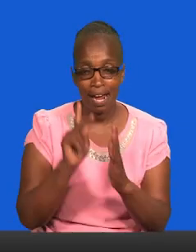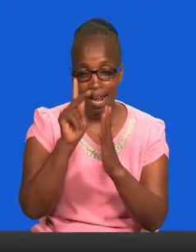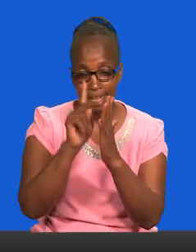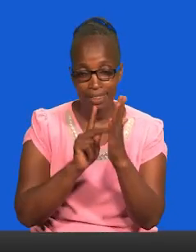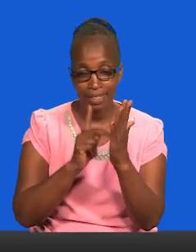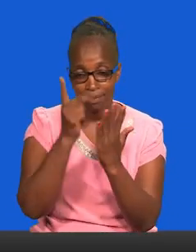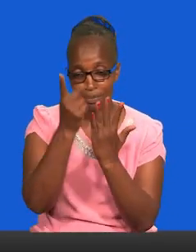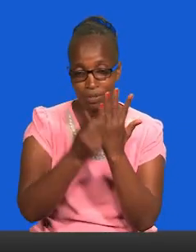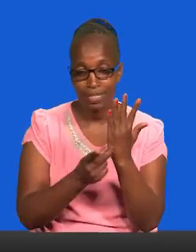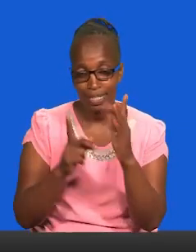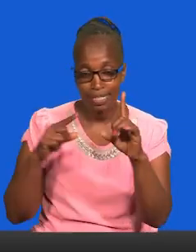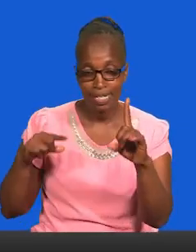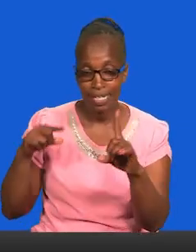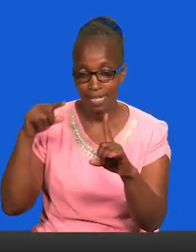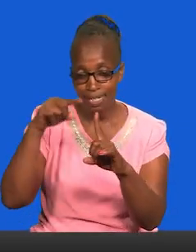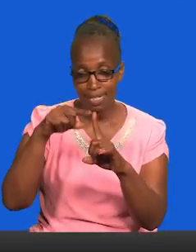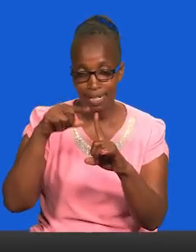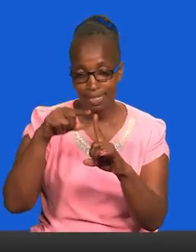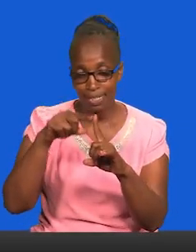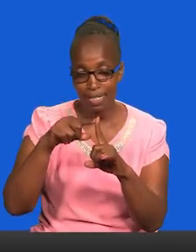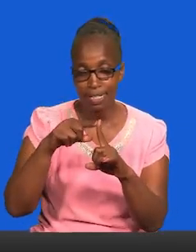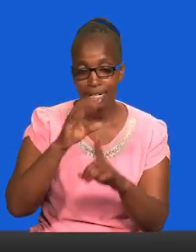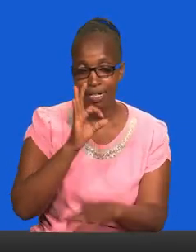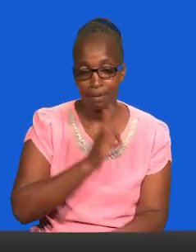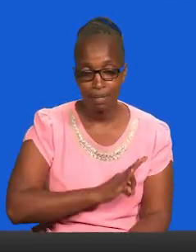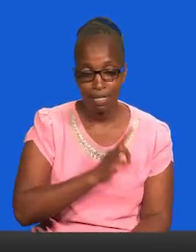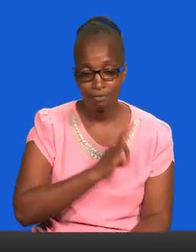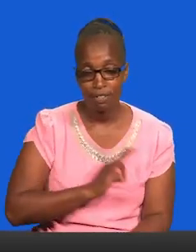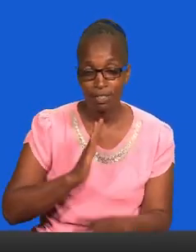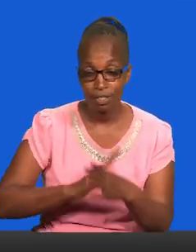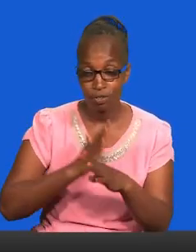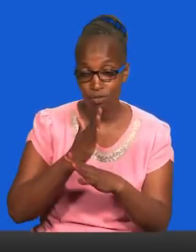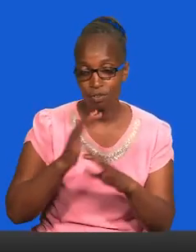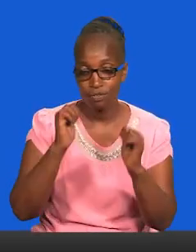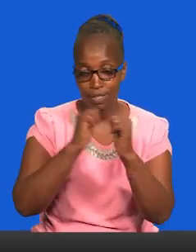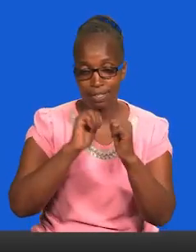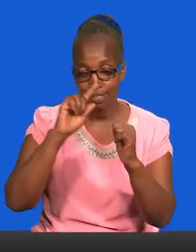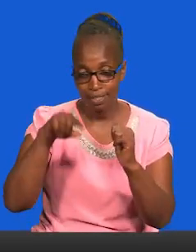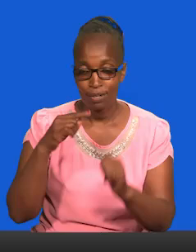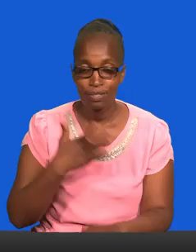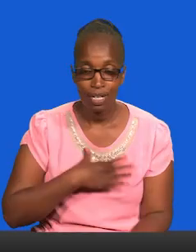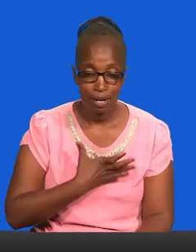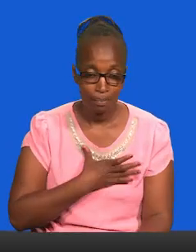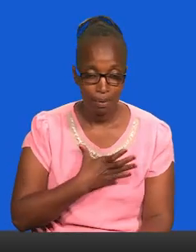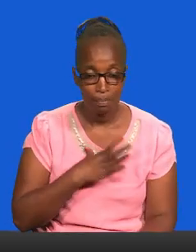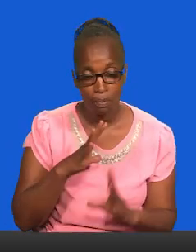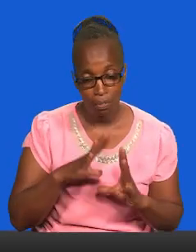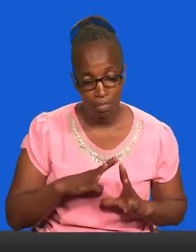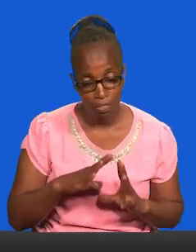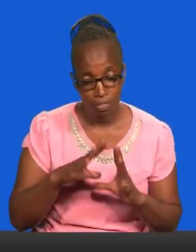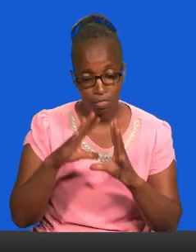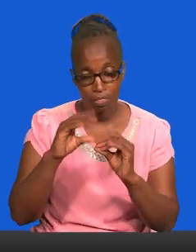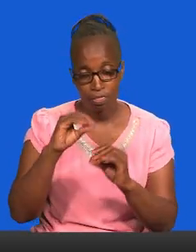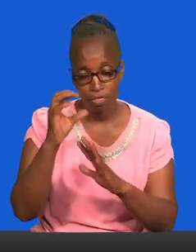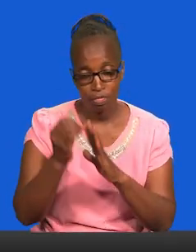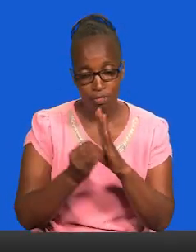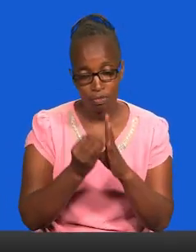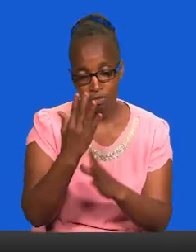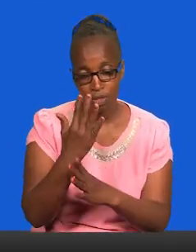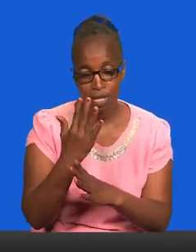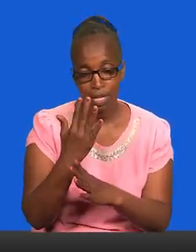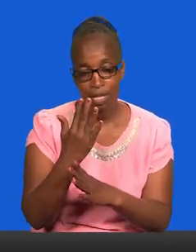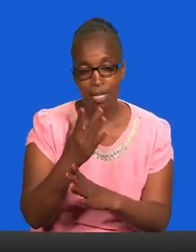Now the project targets benefiting over 10,000 people. We went and launched